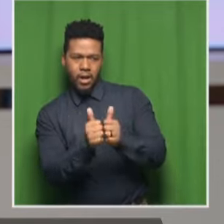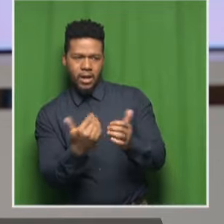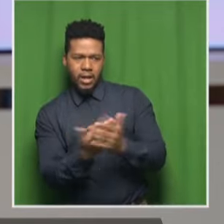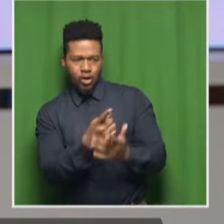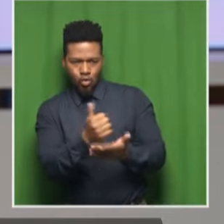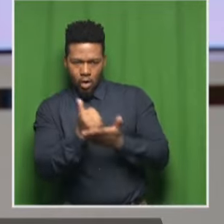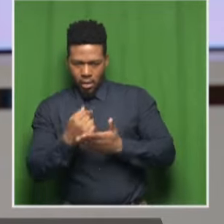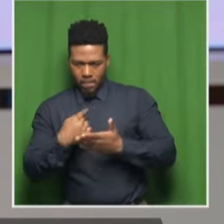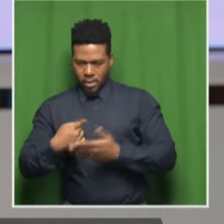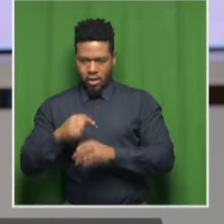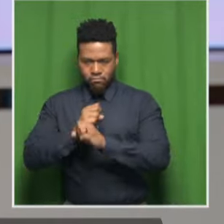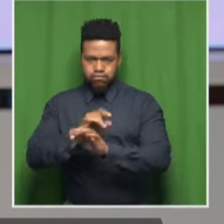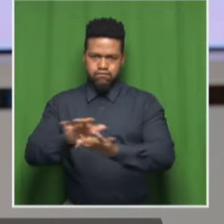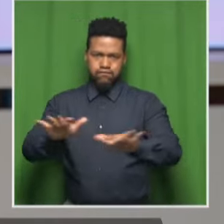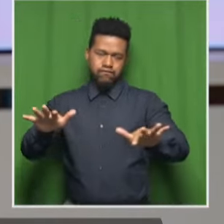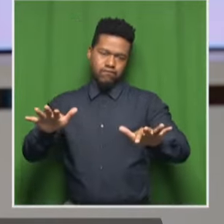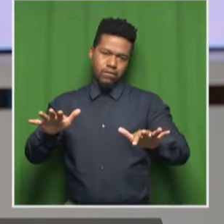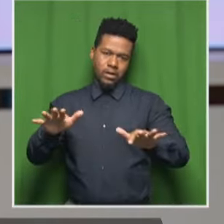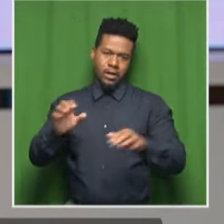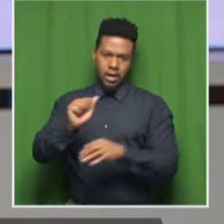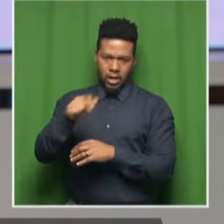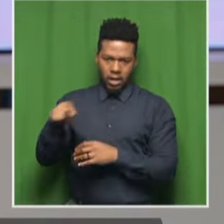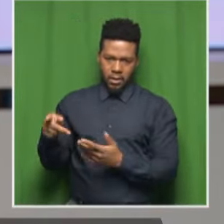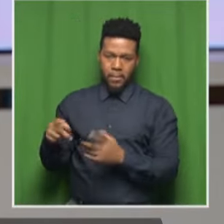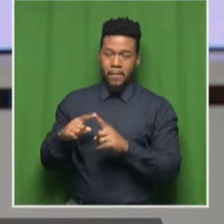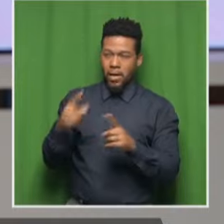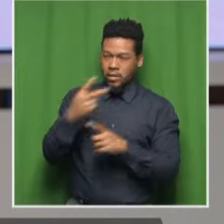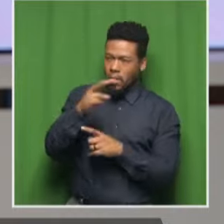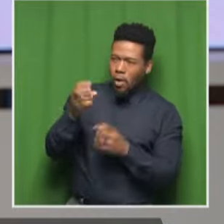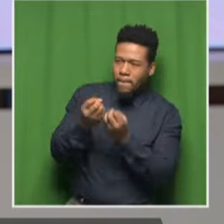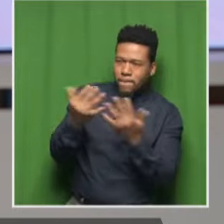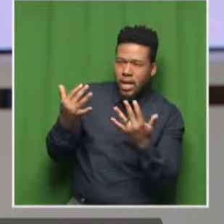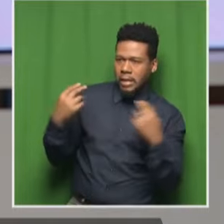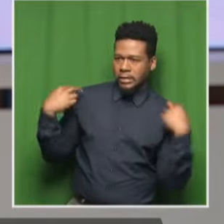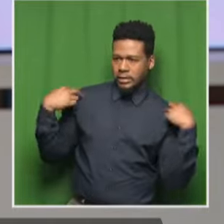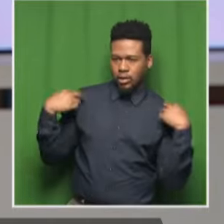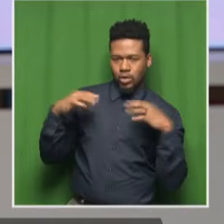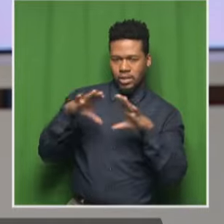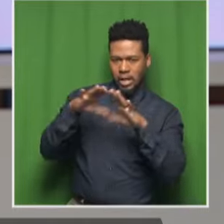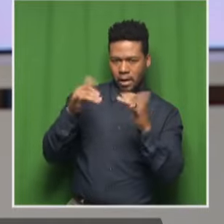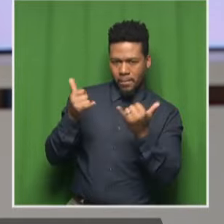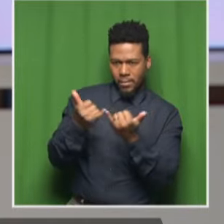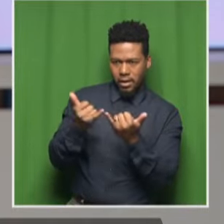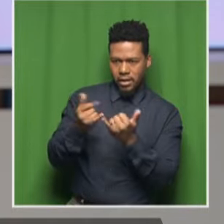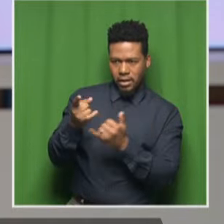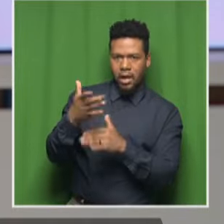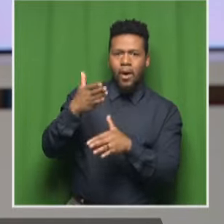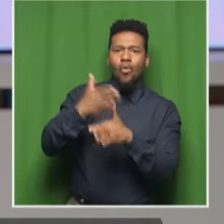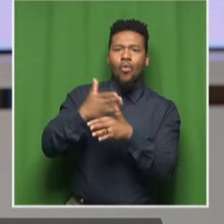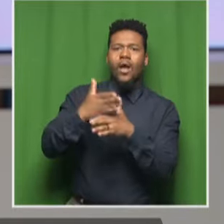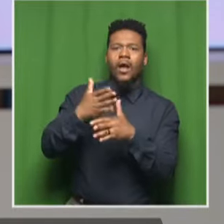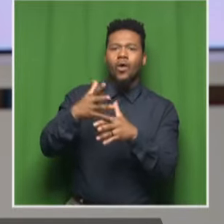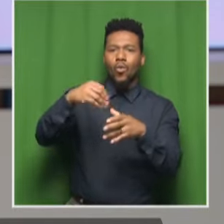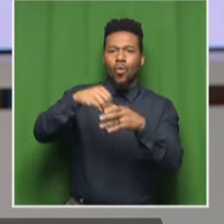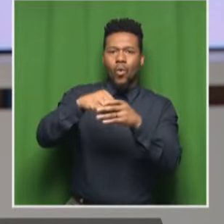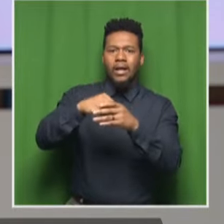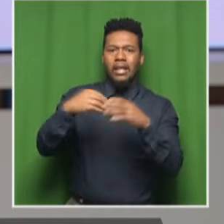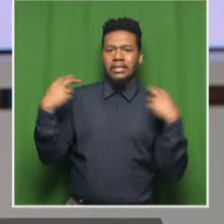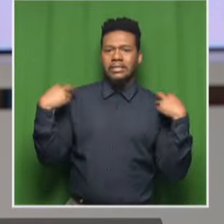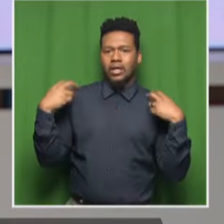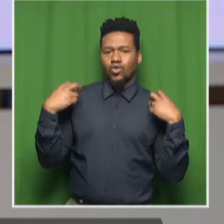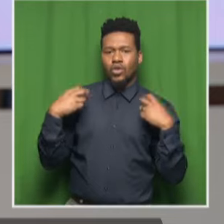seeing that there's other security, you know, a lot of security companies and people who work within this security space or safe space,